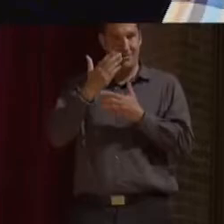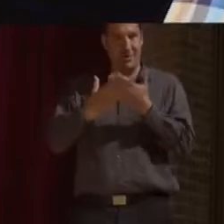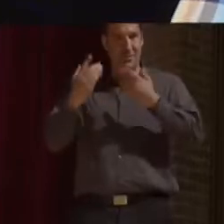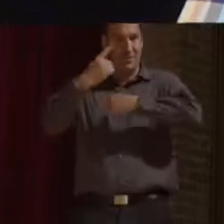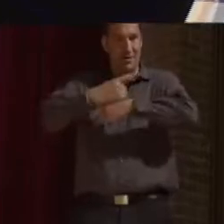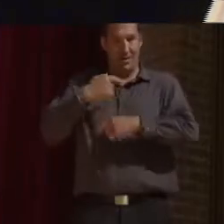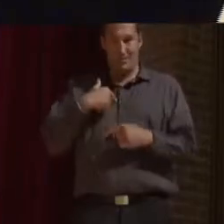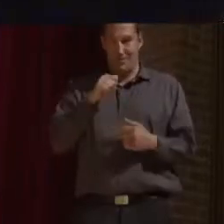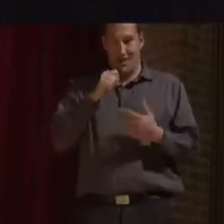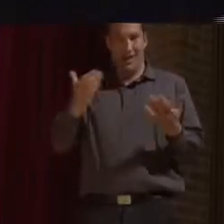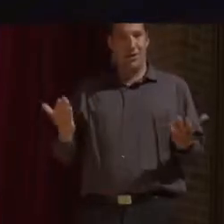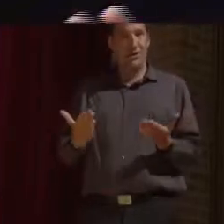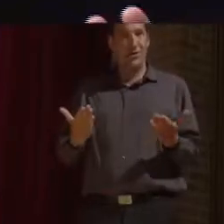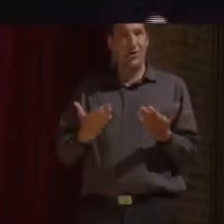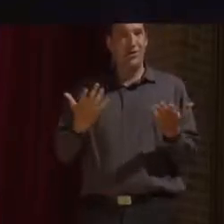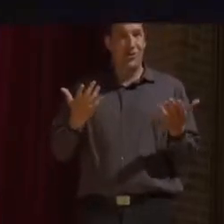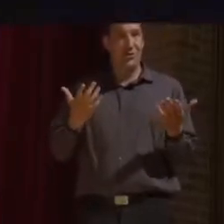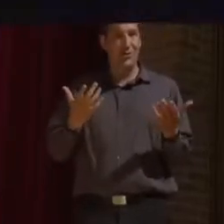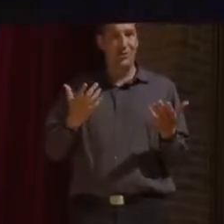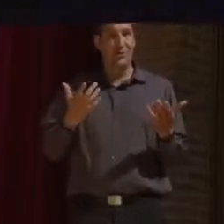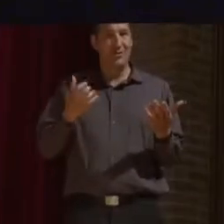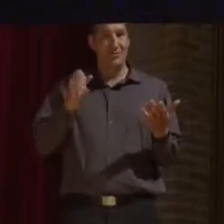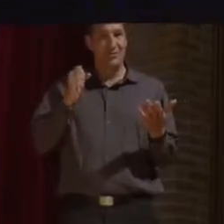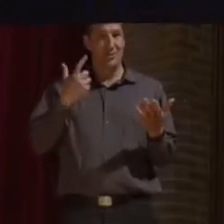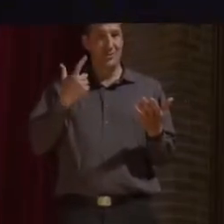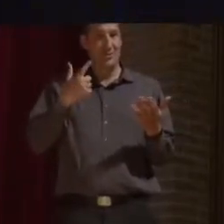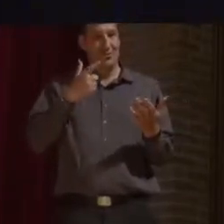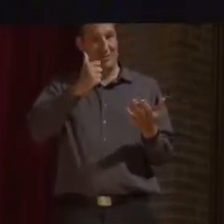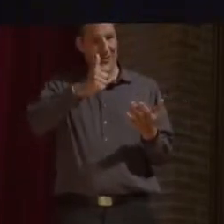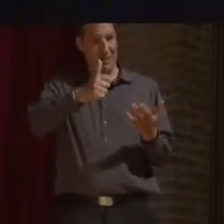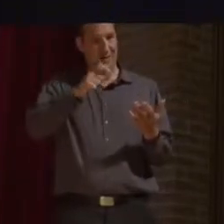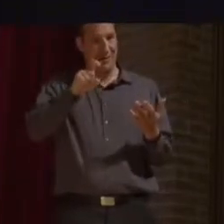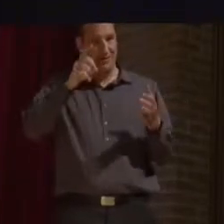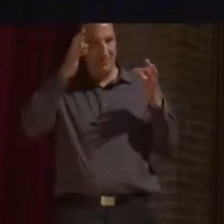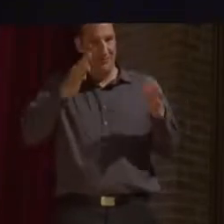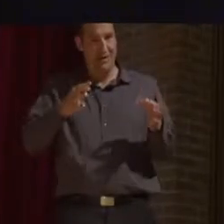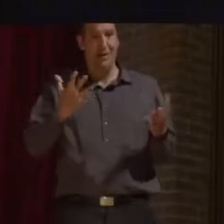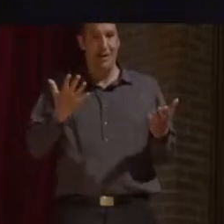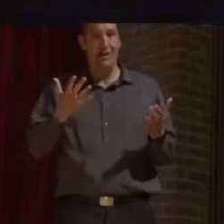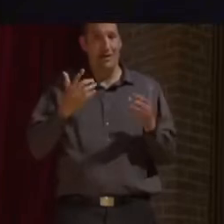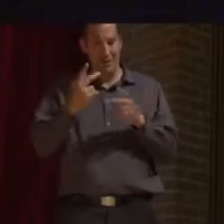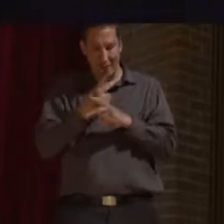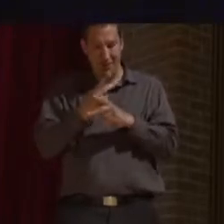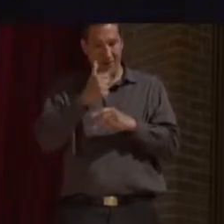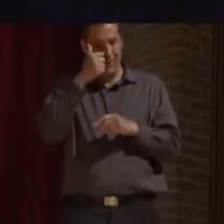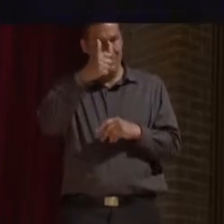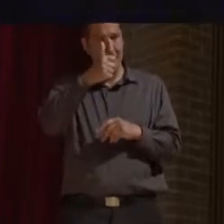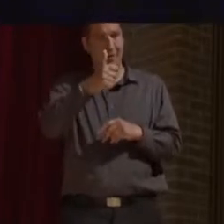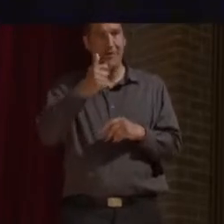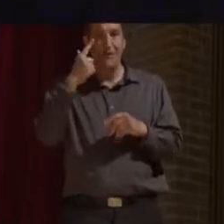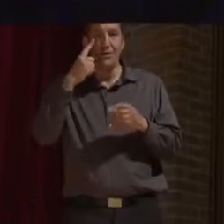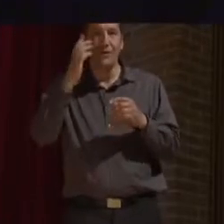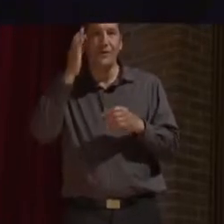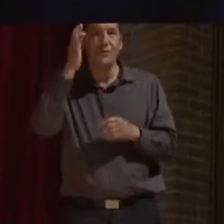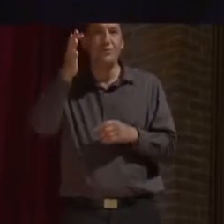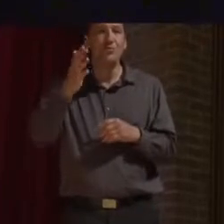And that's the ultimate goal, is, that he does that. Yeah, and maybe even opening their world up a little bit, so that if they